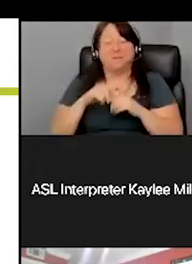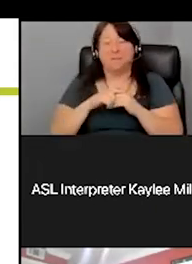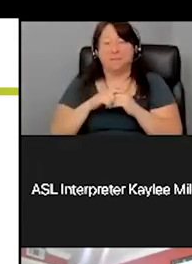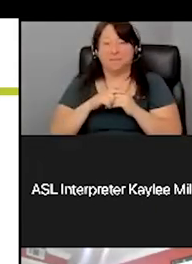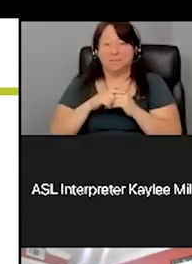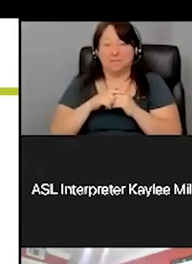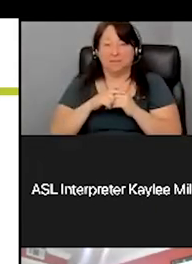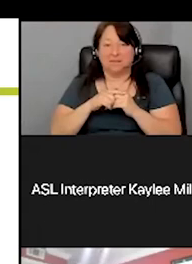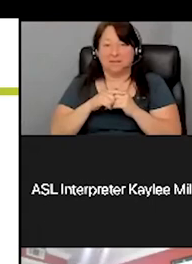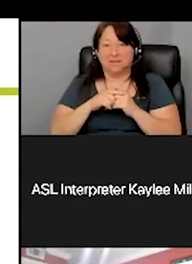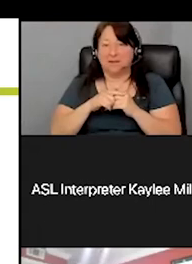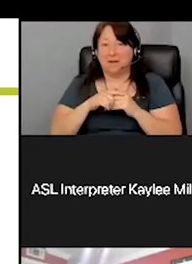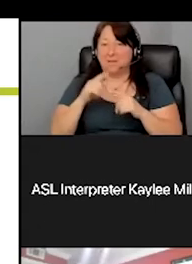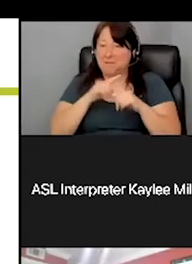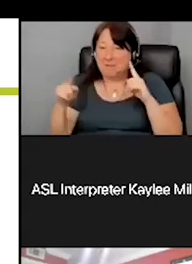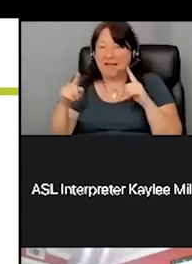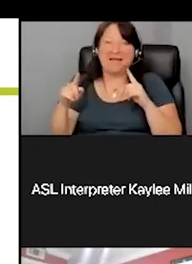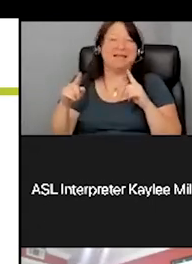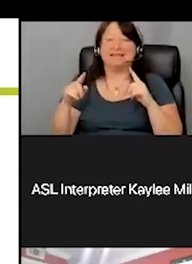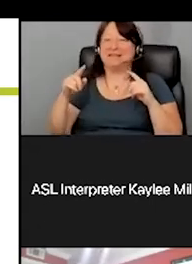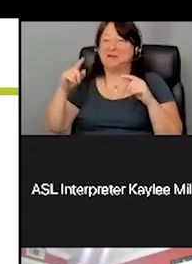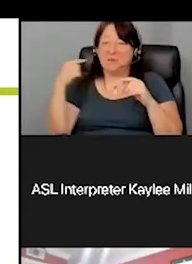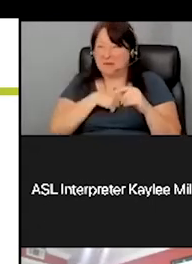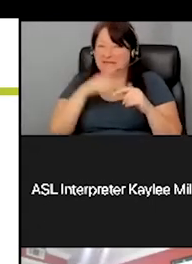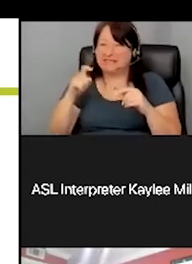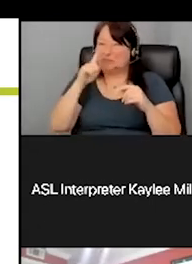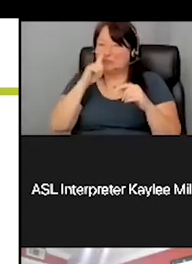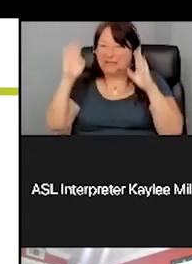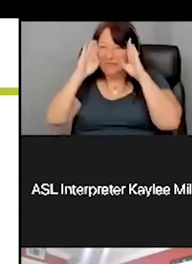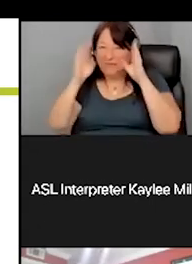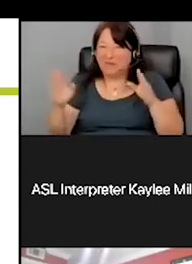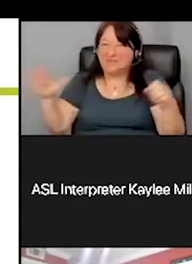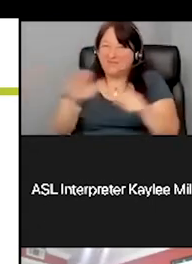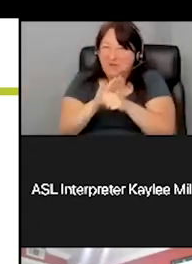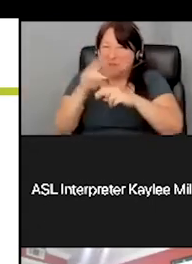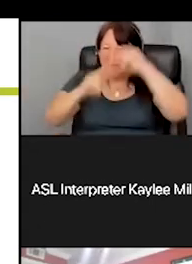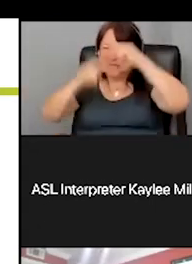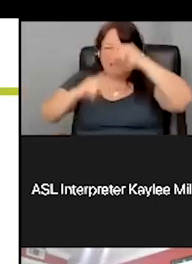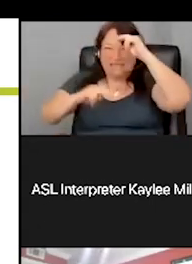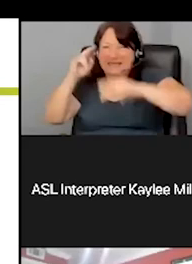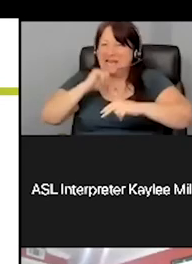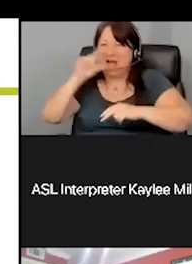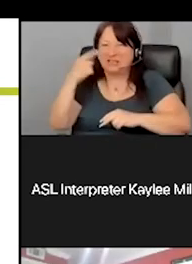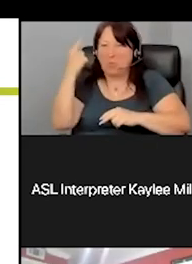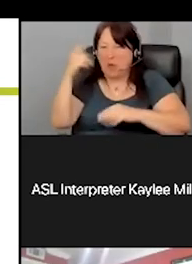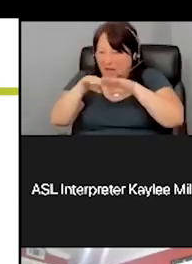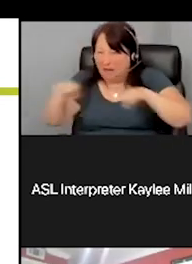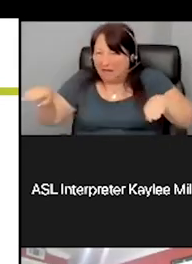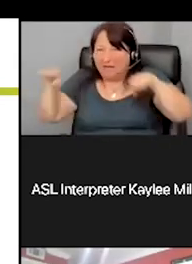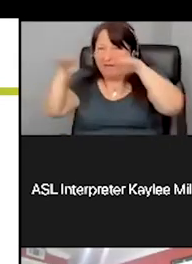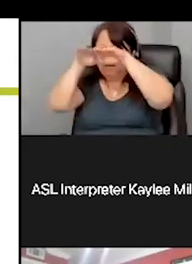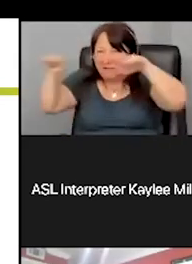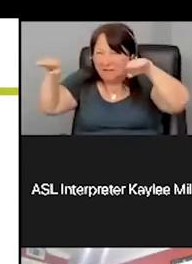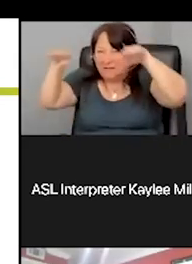it's never as good as targeting the entire building. And some ordinances do target the entire building. It really depends on